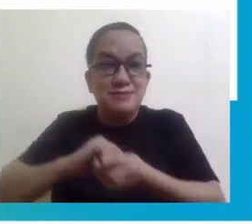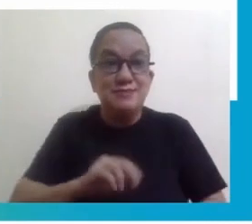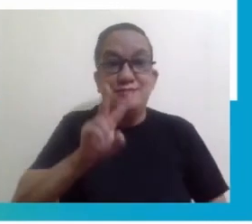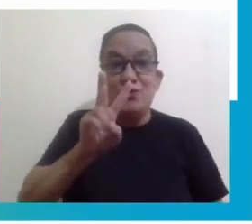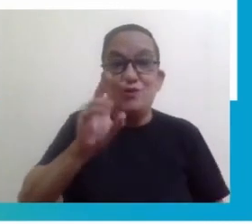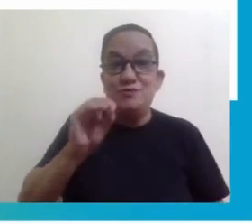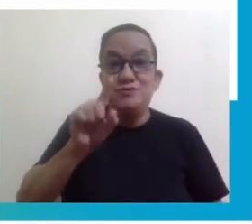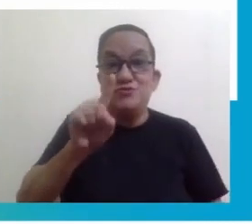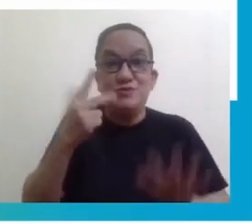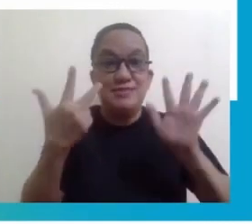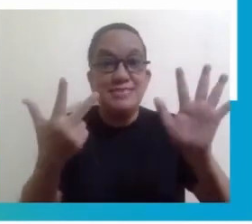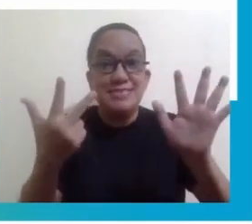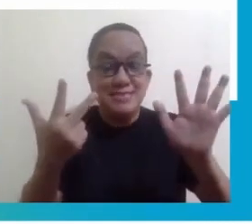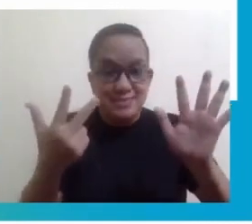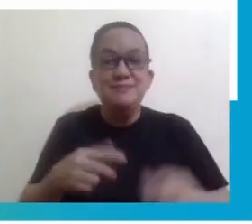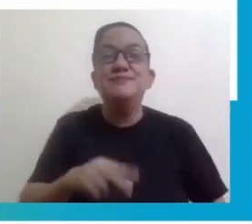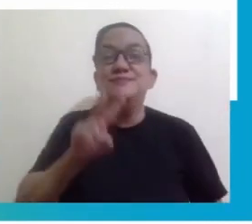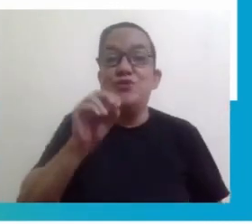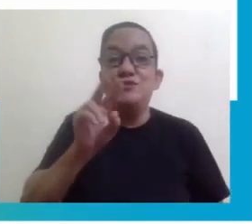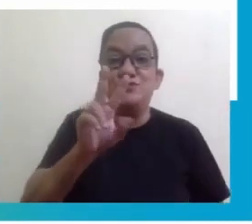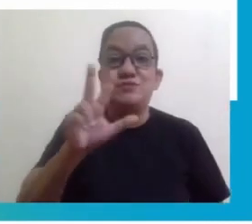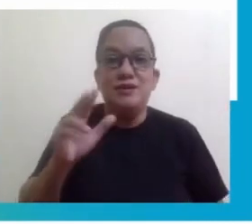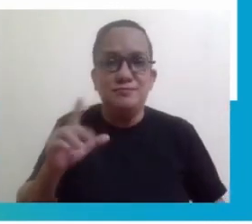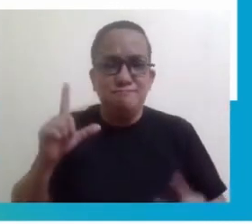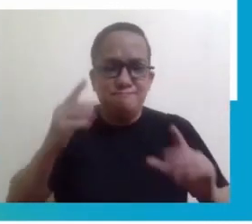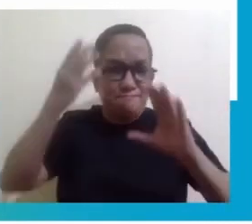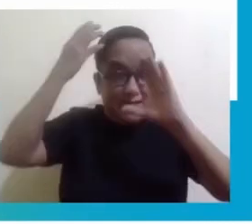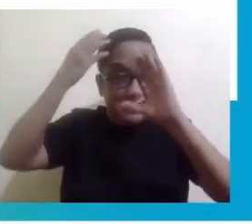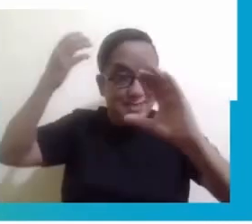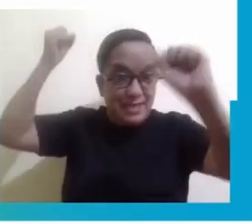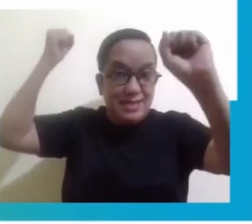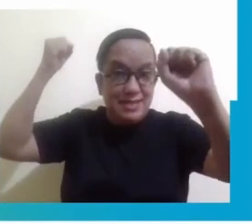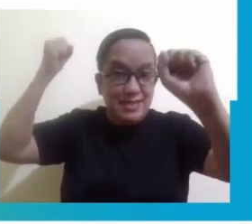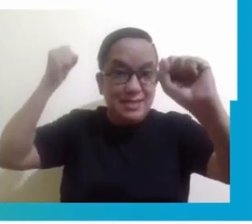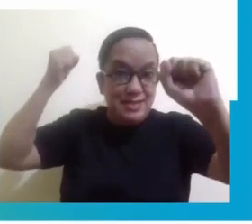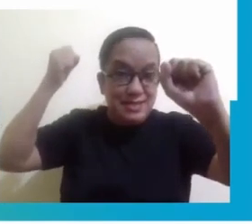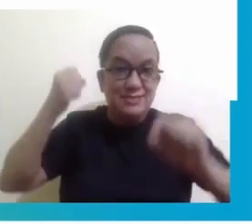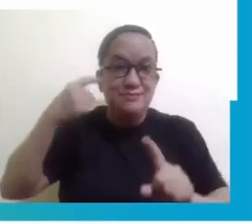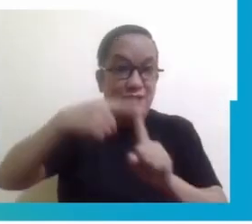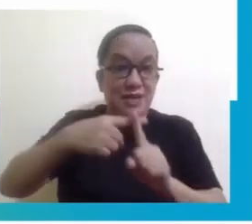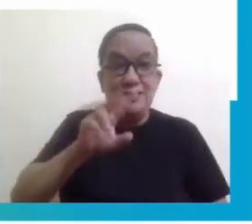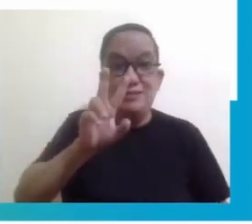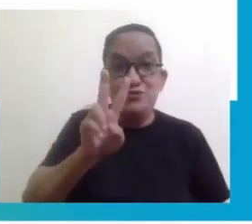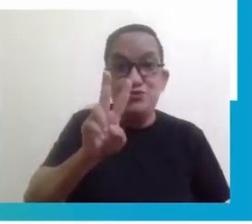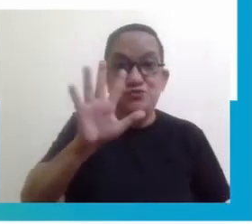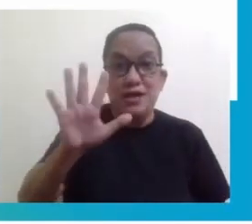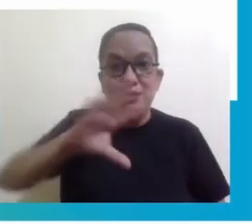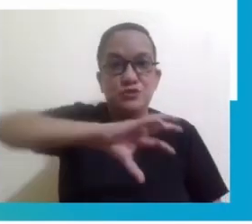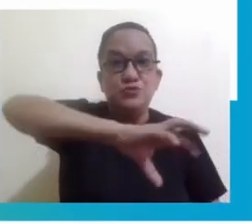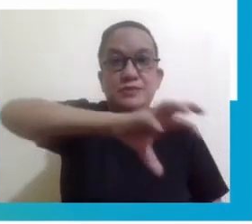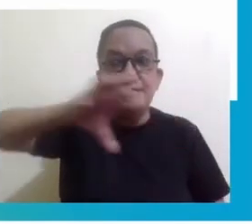2018, 123 youth ambassadors from 25 provinces led a project on improving financial literacy and access